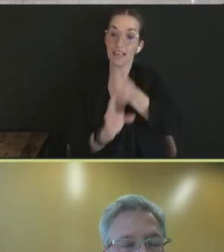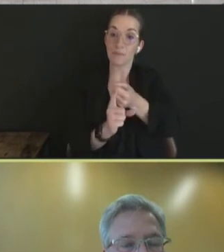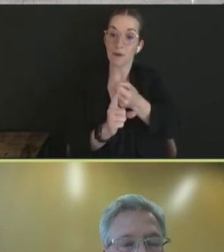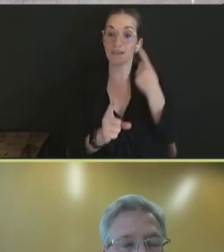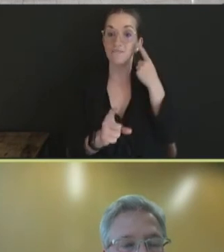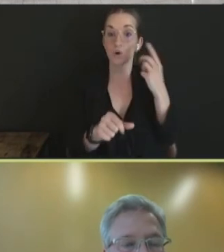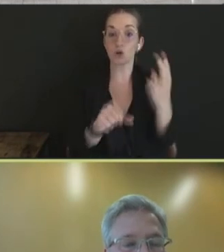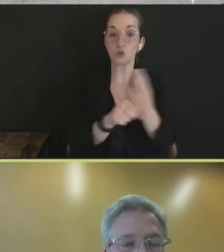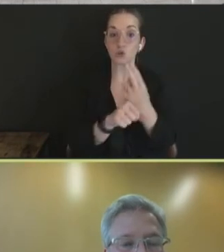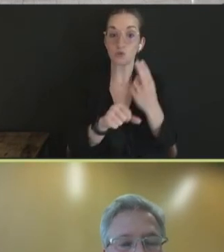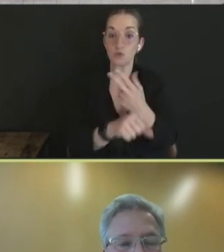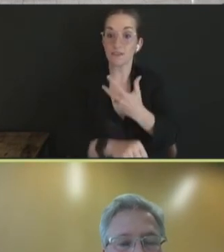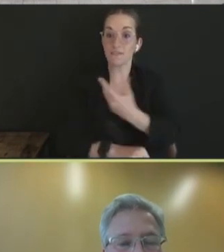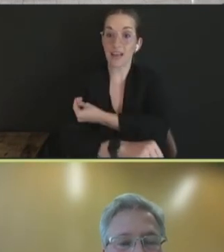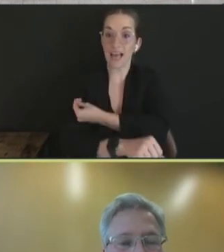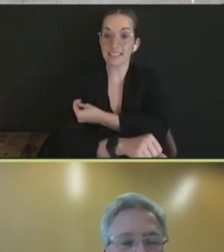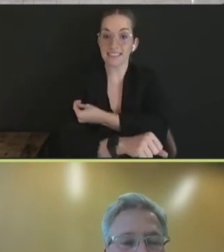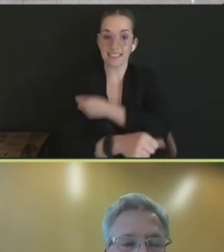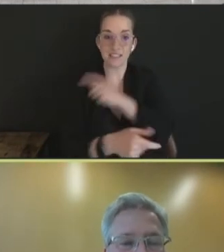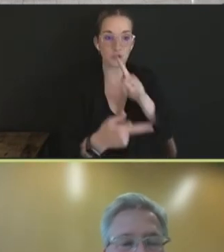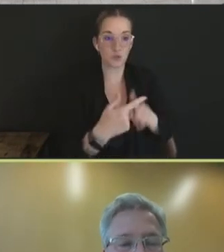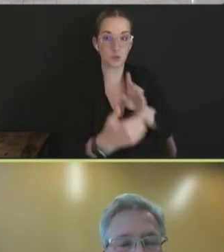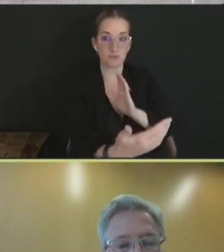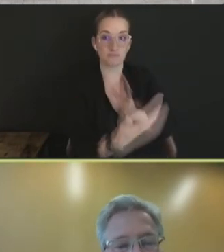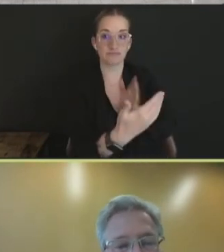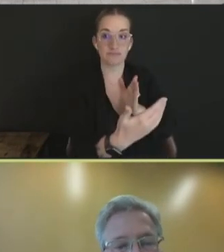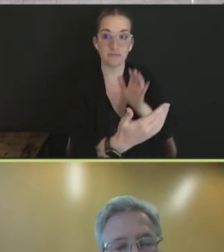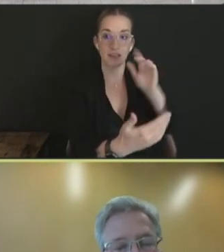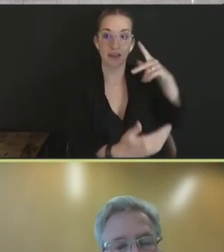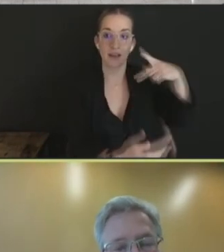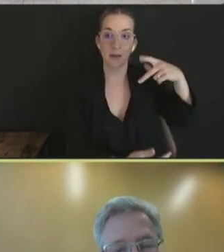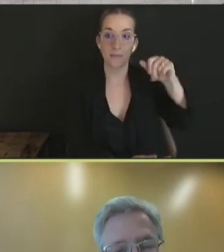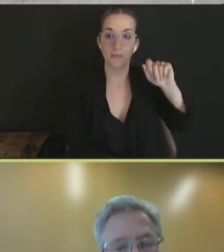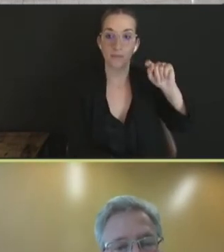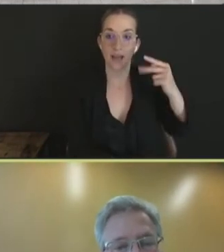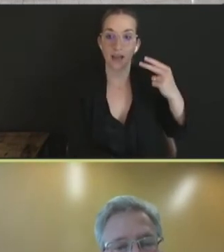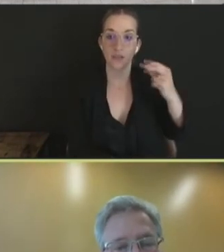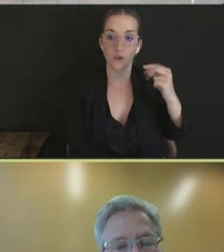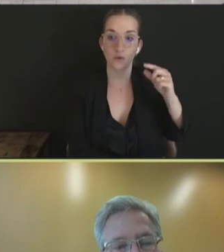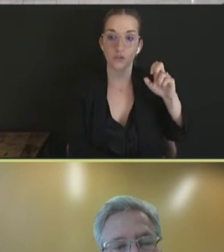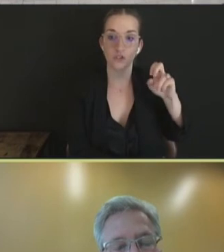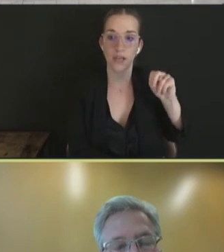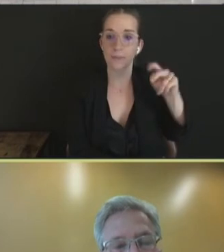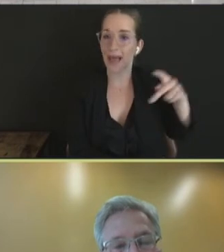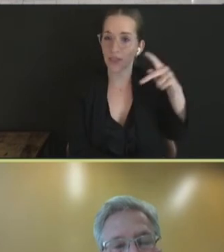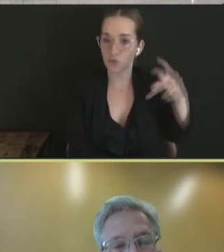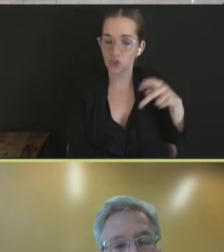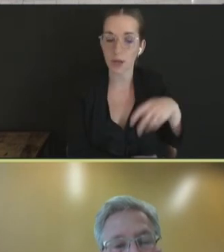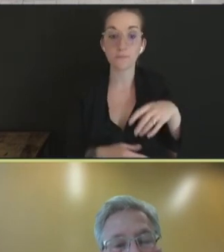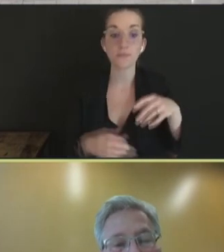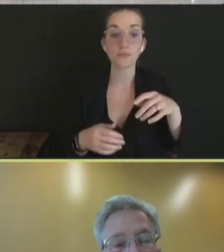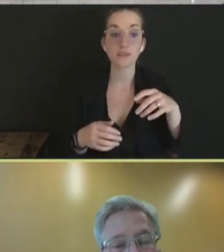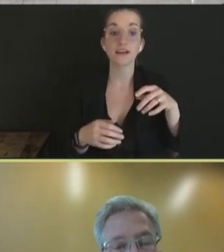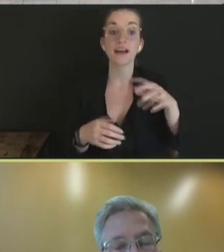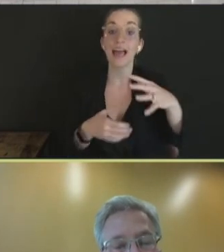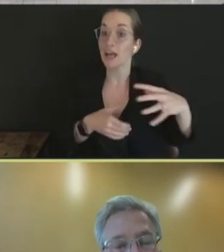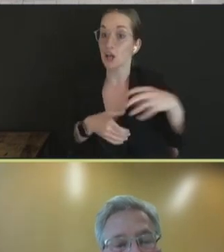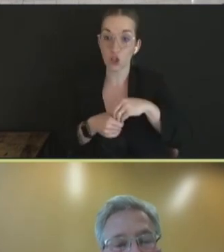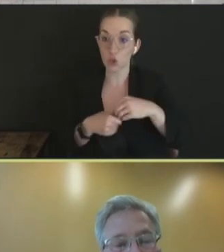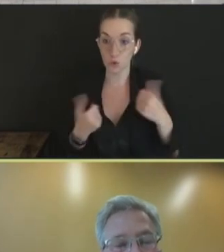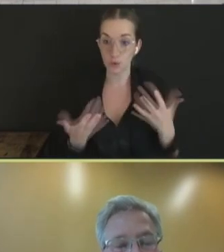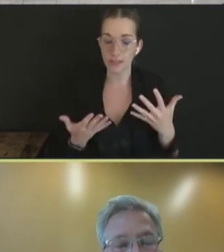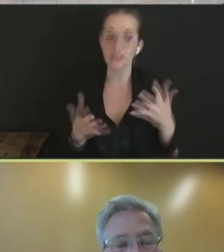against a particular pathogen. That then included looking at it in terms of an